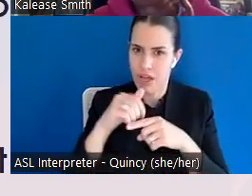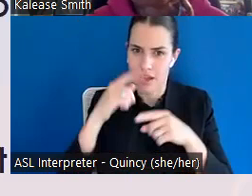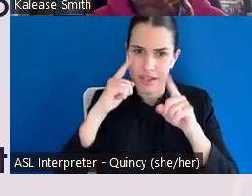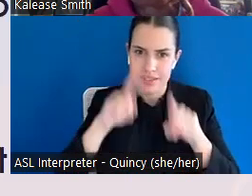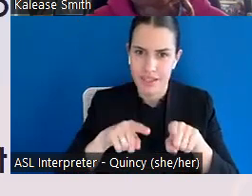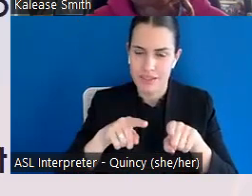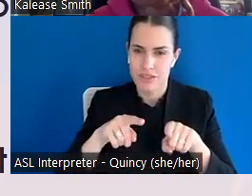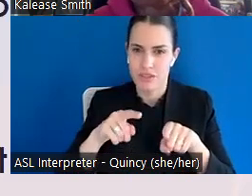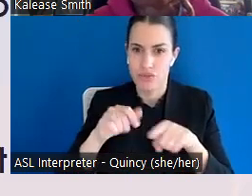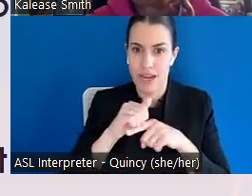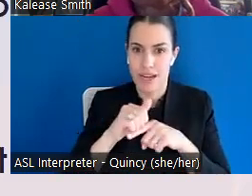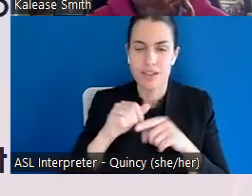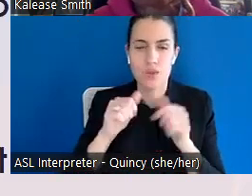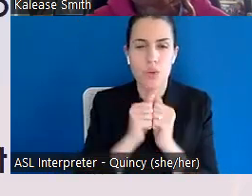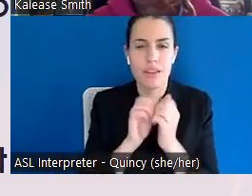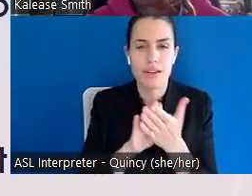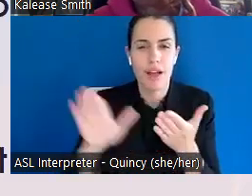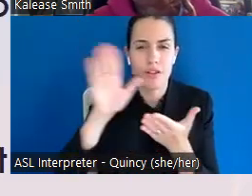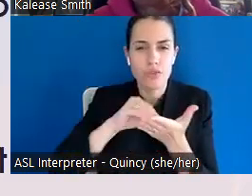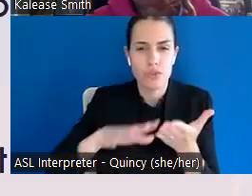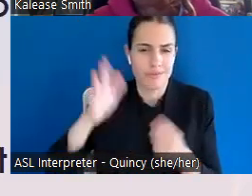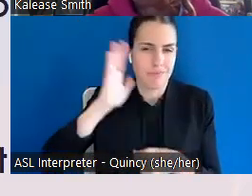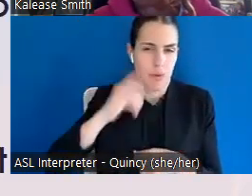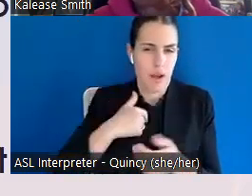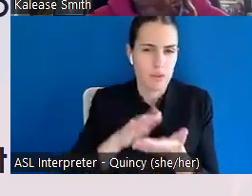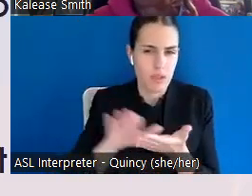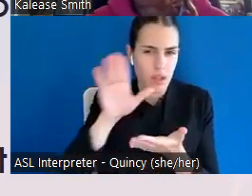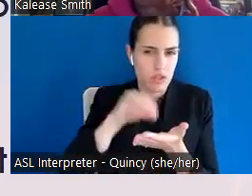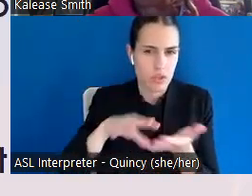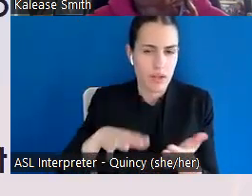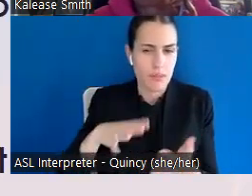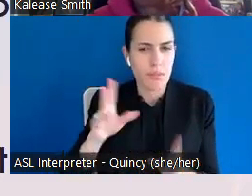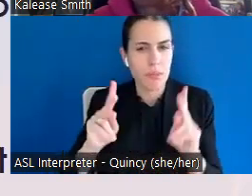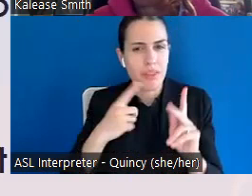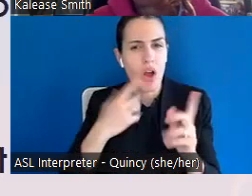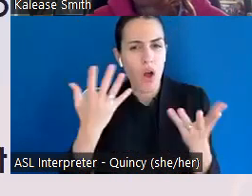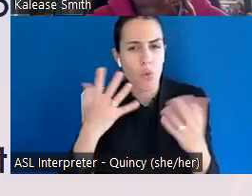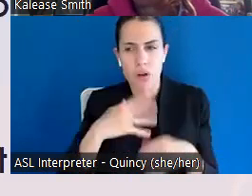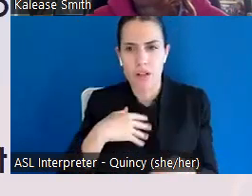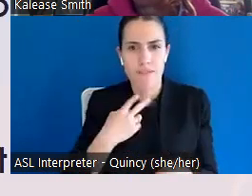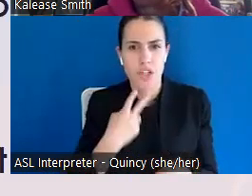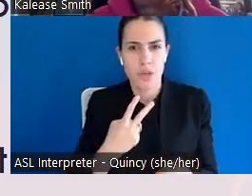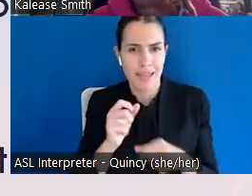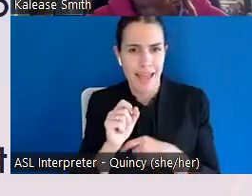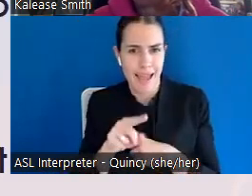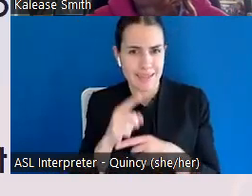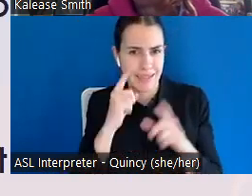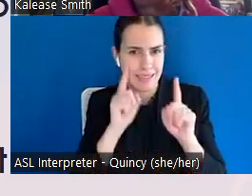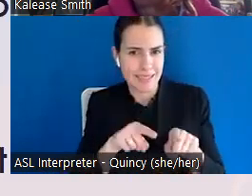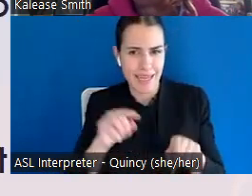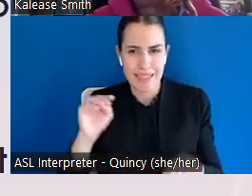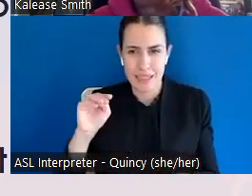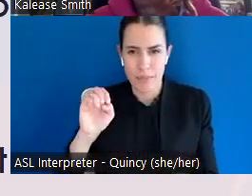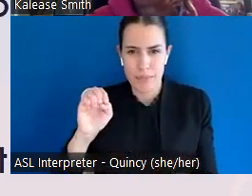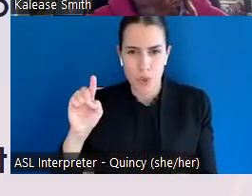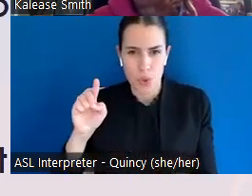actually a college student. And oftentimes we would always hear like, oh, well, like verbally asking consent is, such a mood killer, or